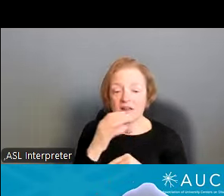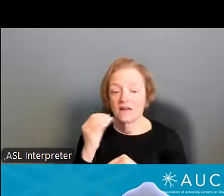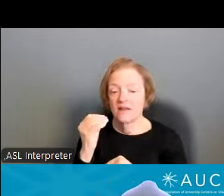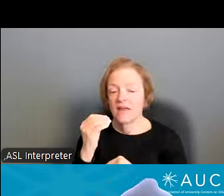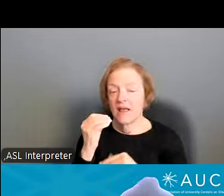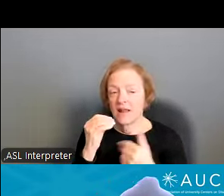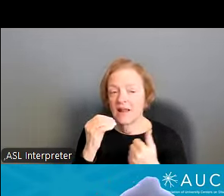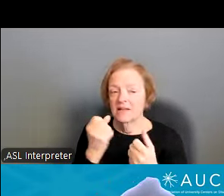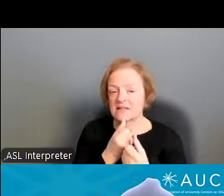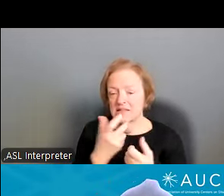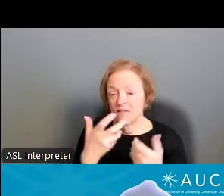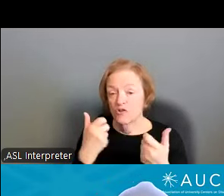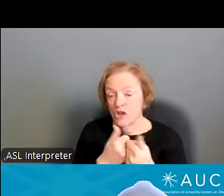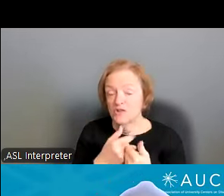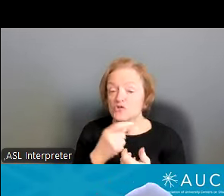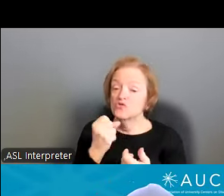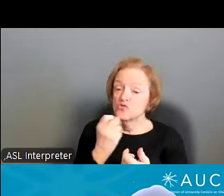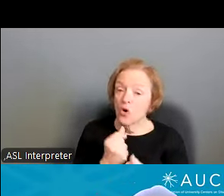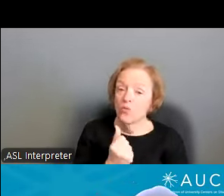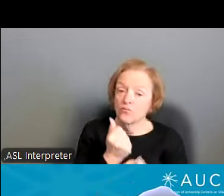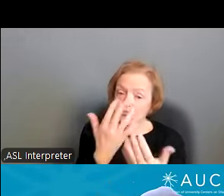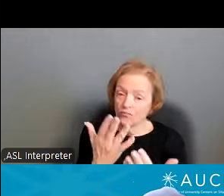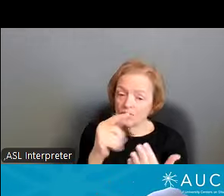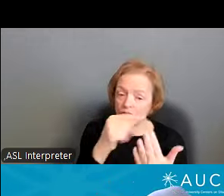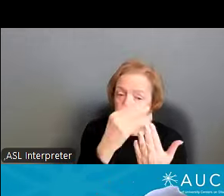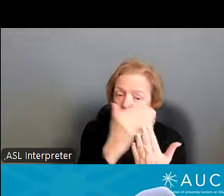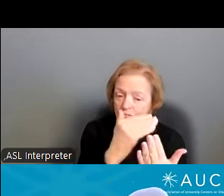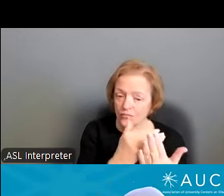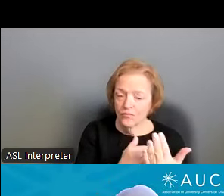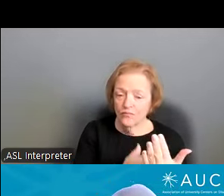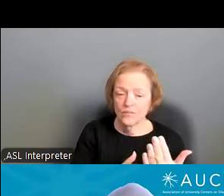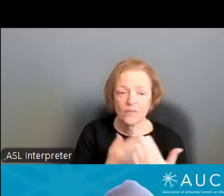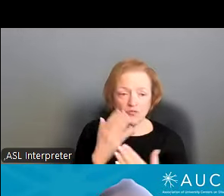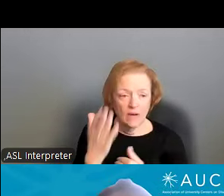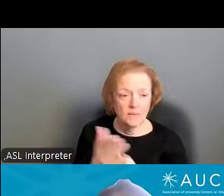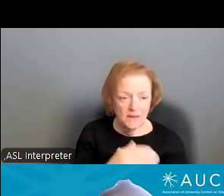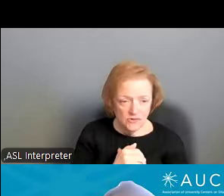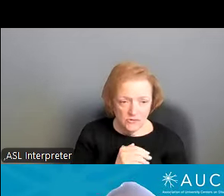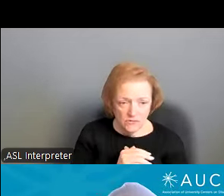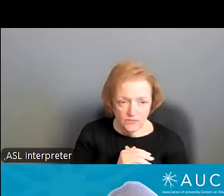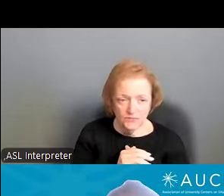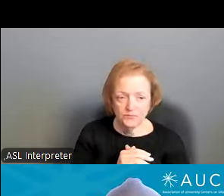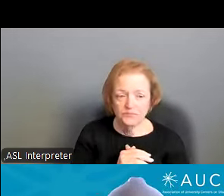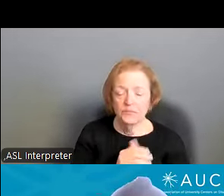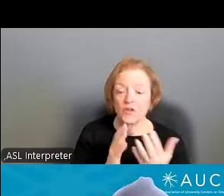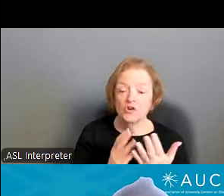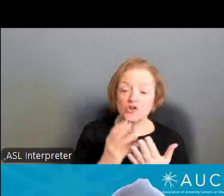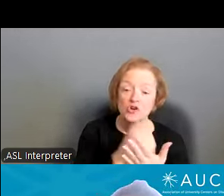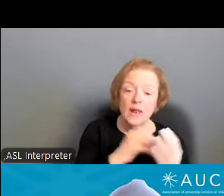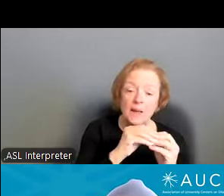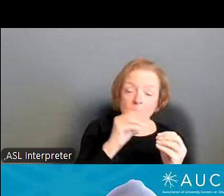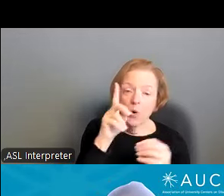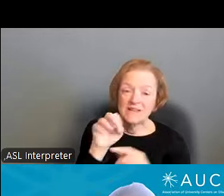few recommendations. One was that the Secretary of Labor collect more data on the types of disabilities that